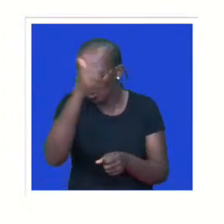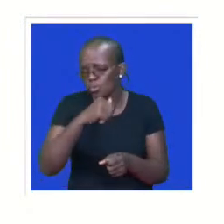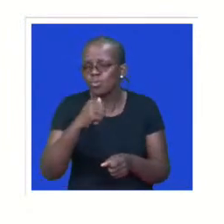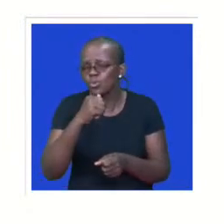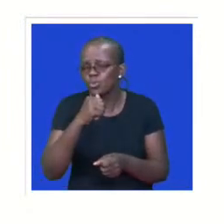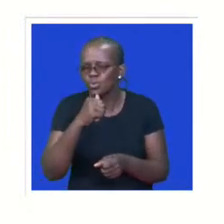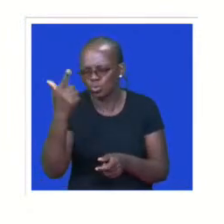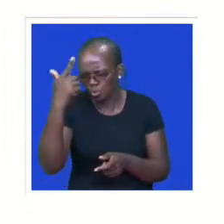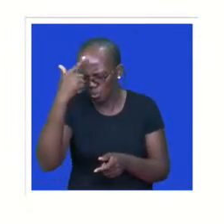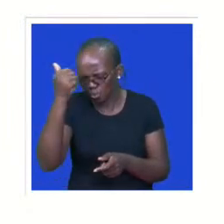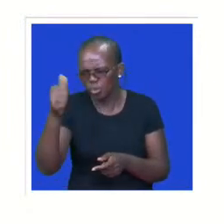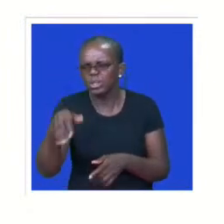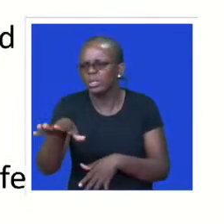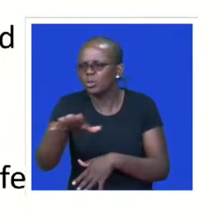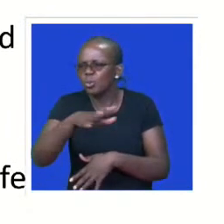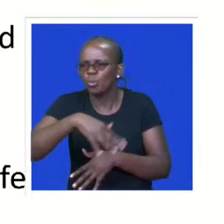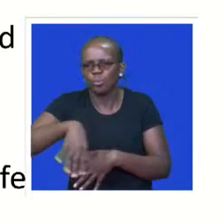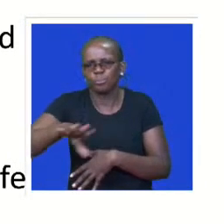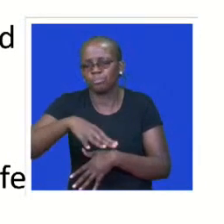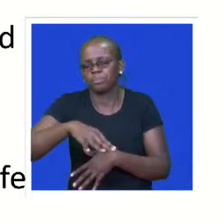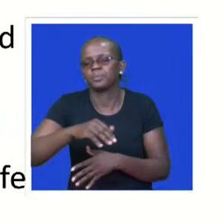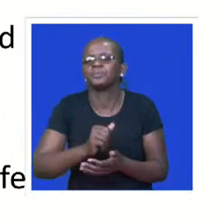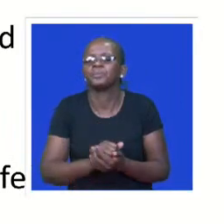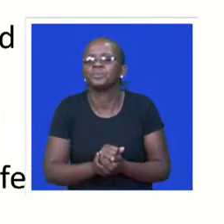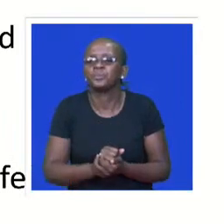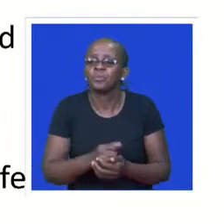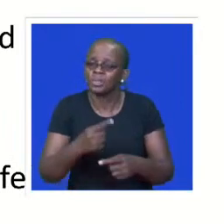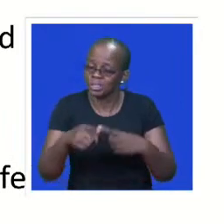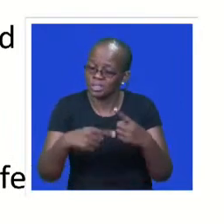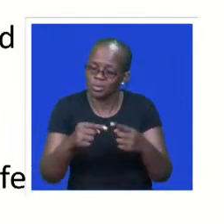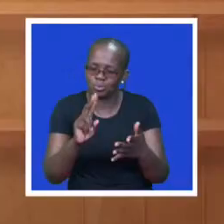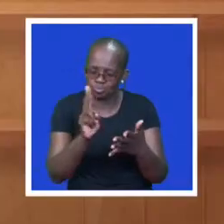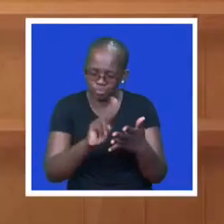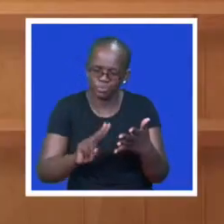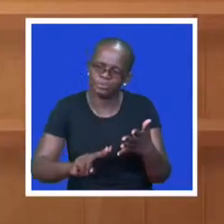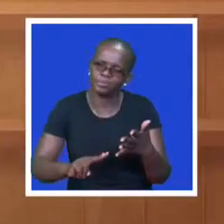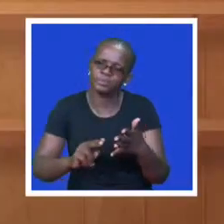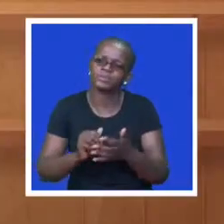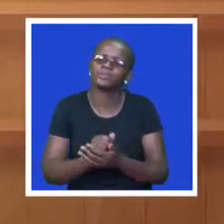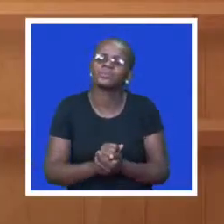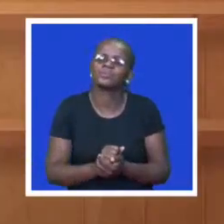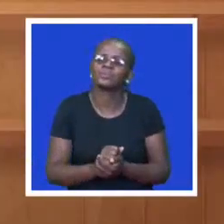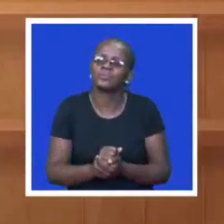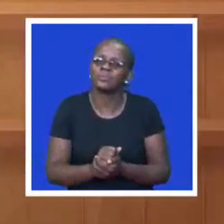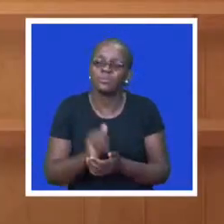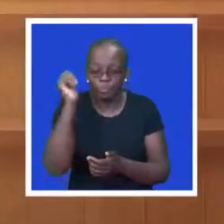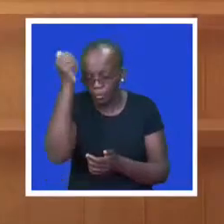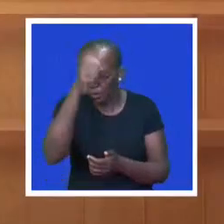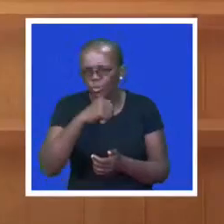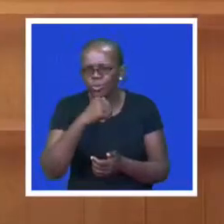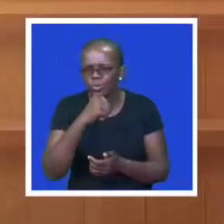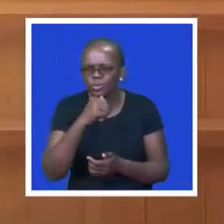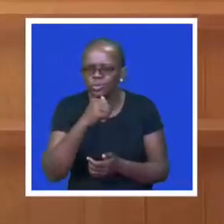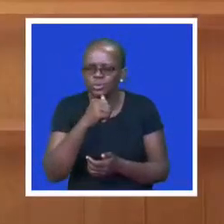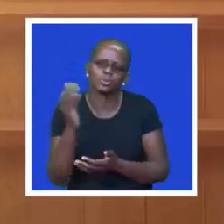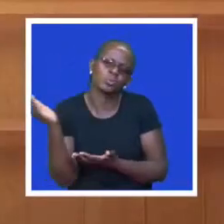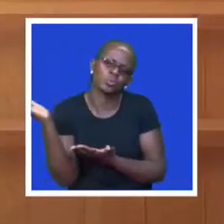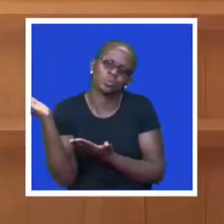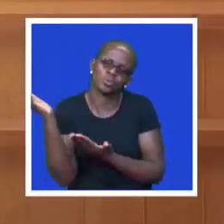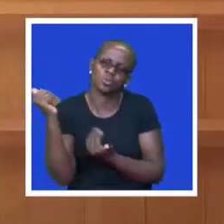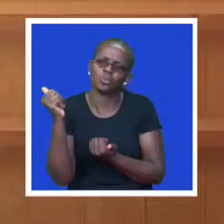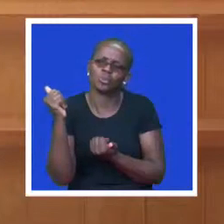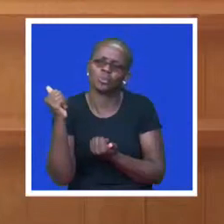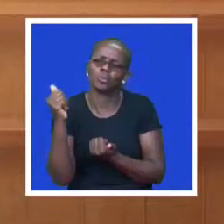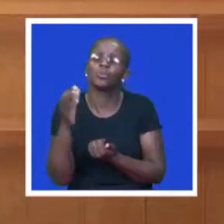also his presence is found everywhere. Let's continue with the story, dear Lena. And then God called Adam and asked